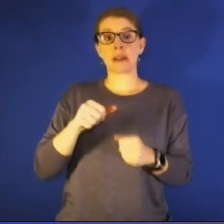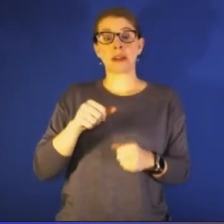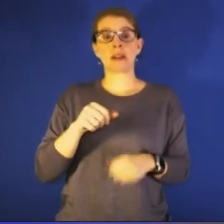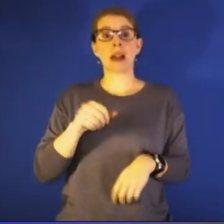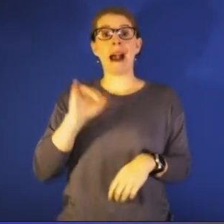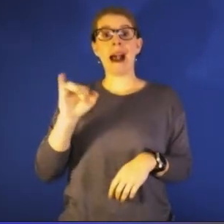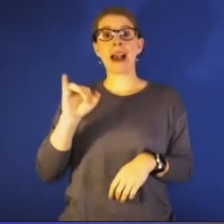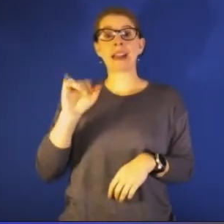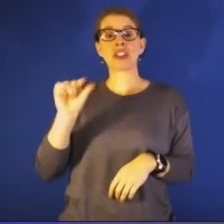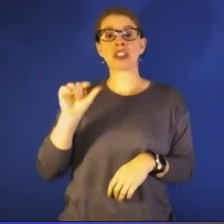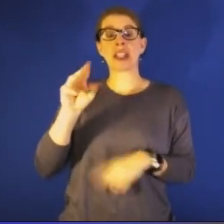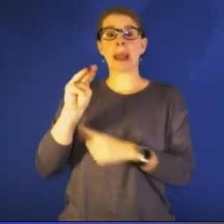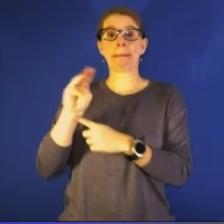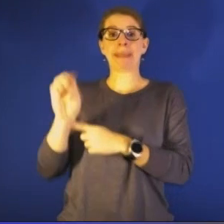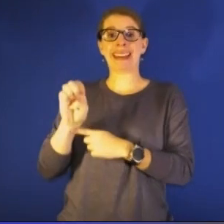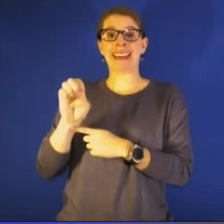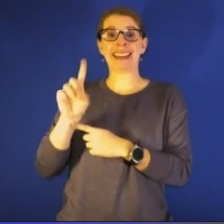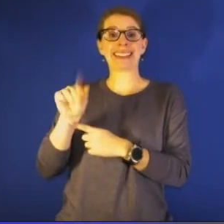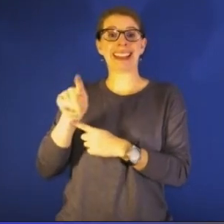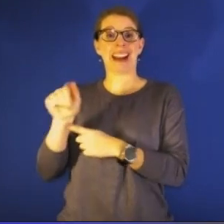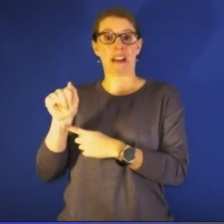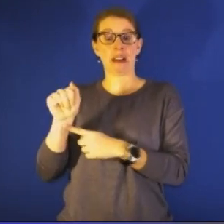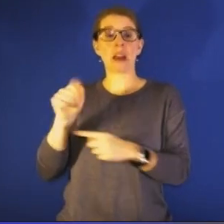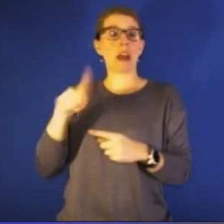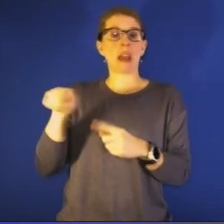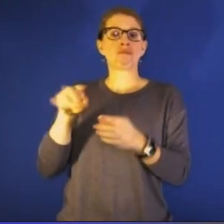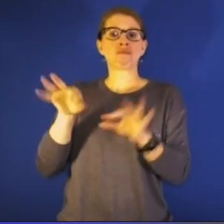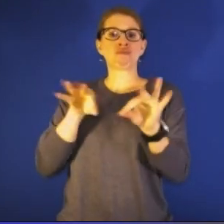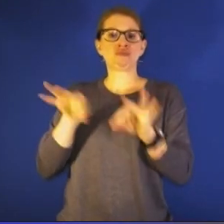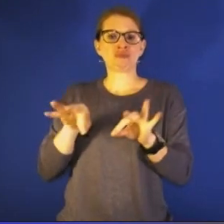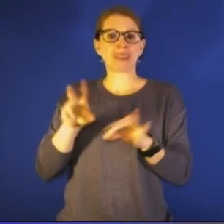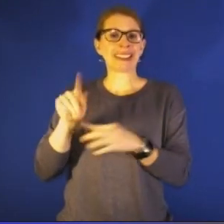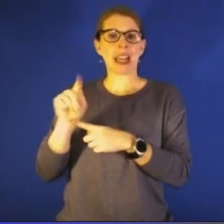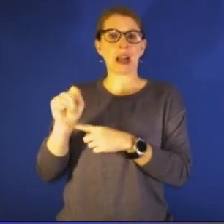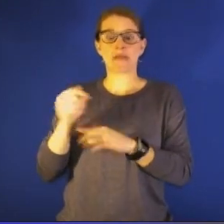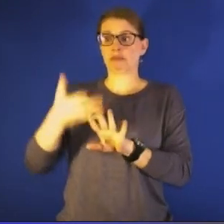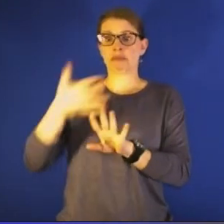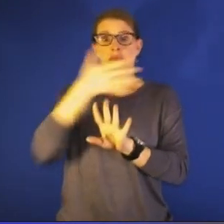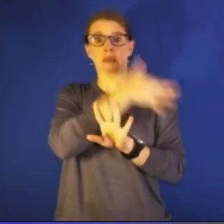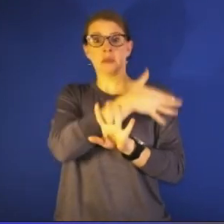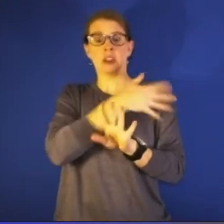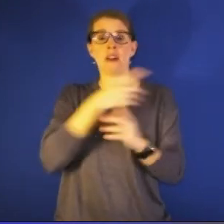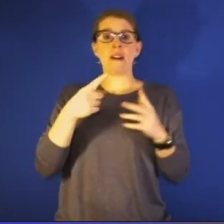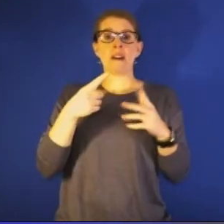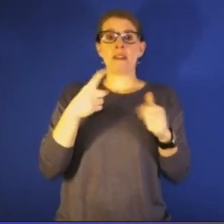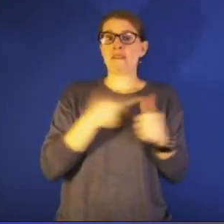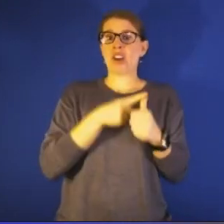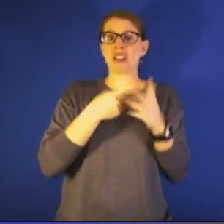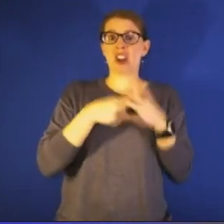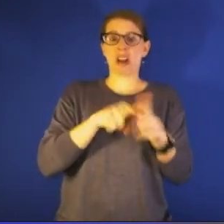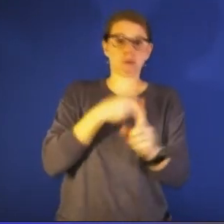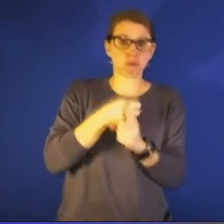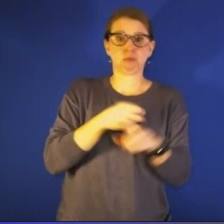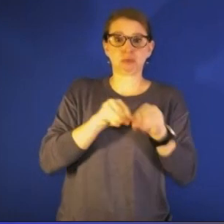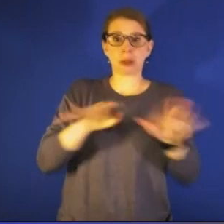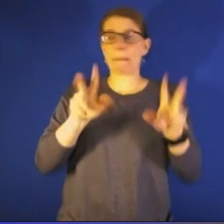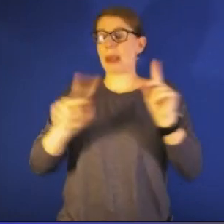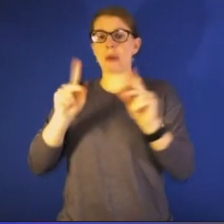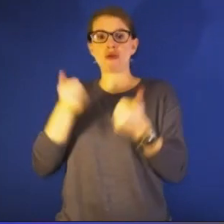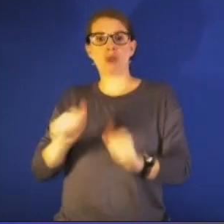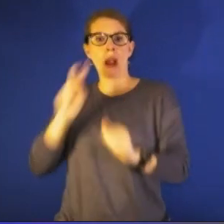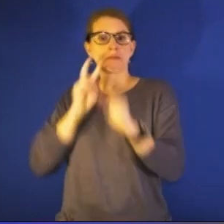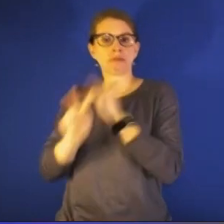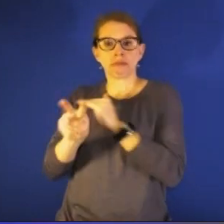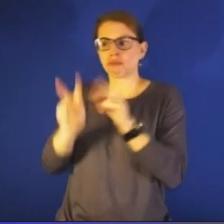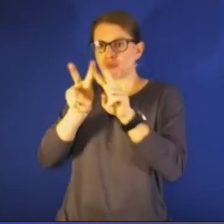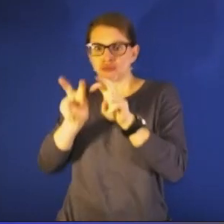data, they've talked a lot about data throughout the thing. And back when we first had this crisis, the IHME folks were out there trying to make predictions. And they said